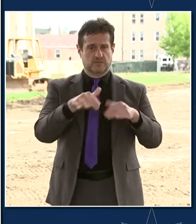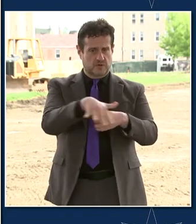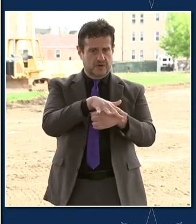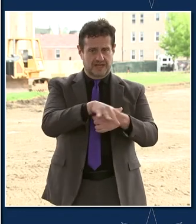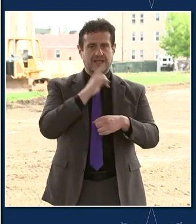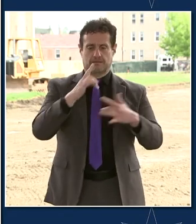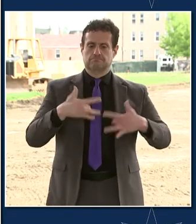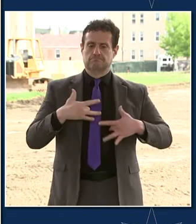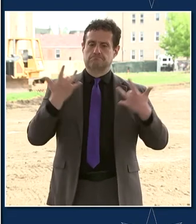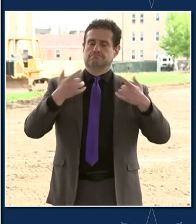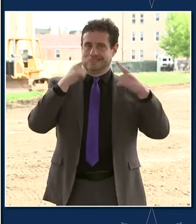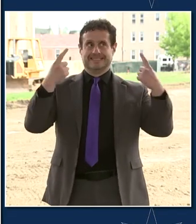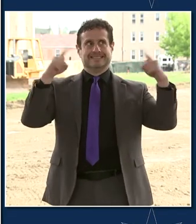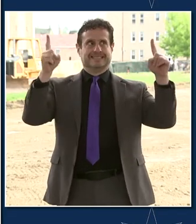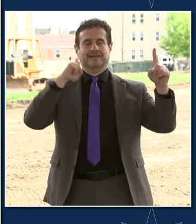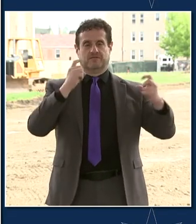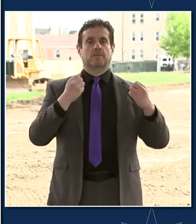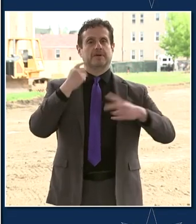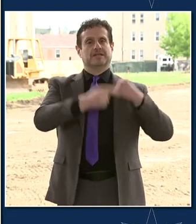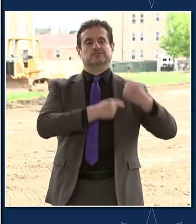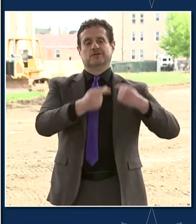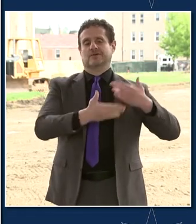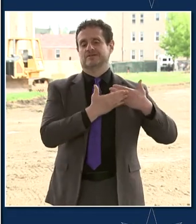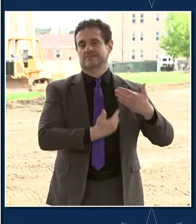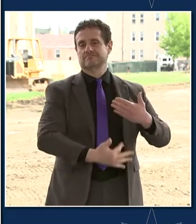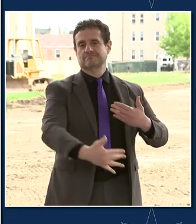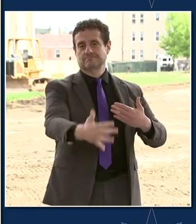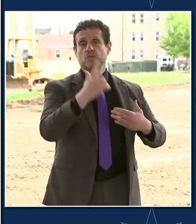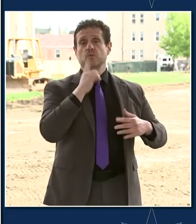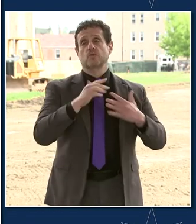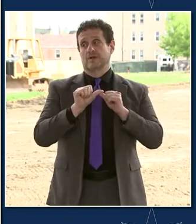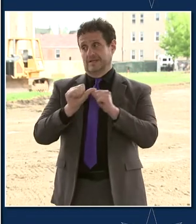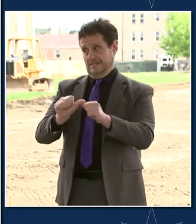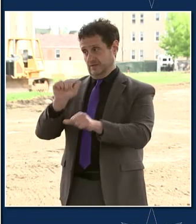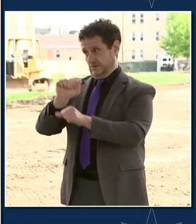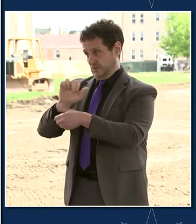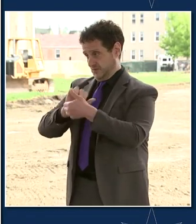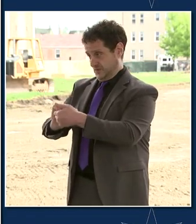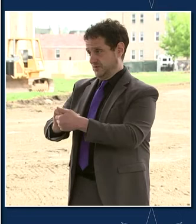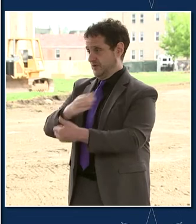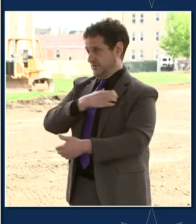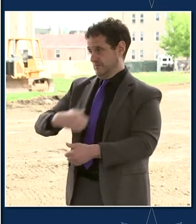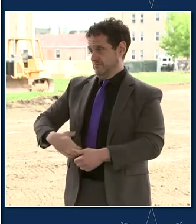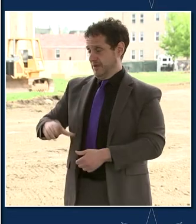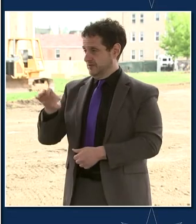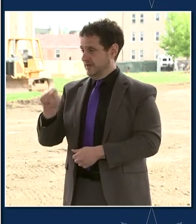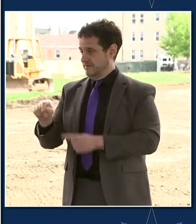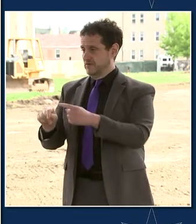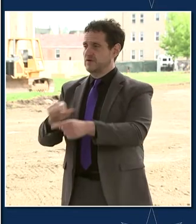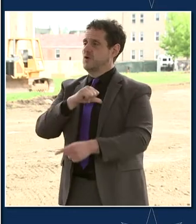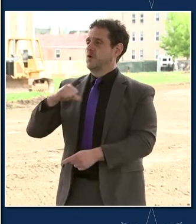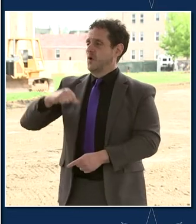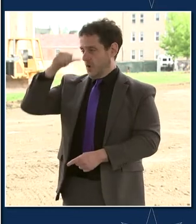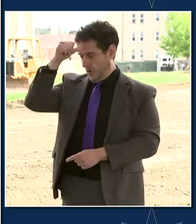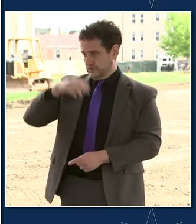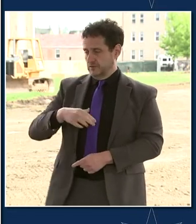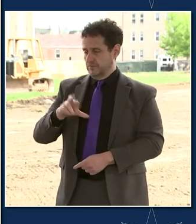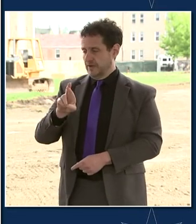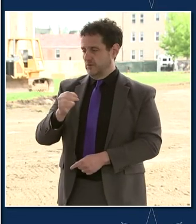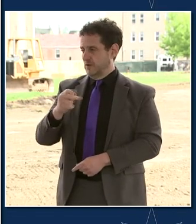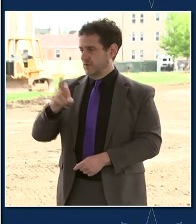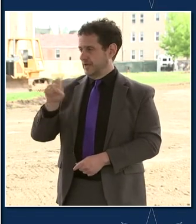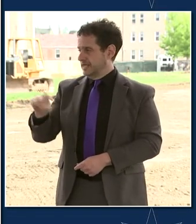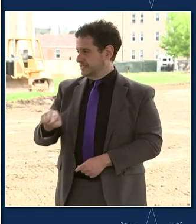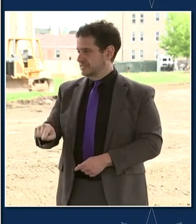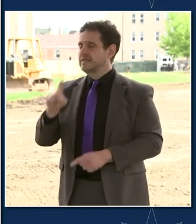generations to come. And we will continue to work with Mayor Lightfoot, Alderman Rodriguez and State Representative